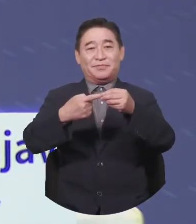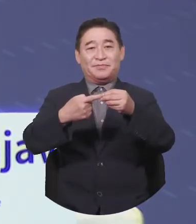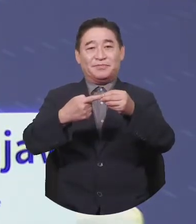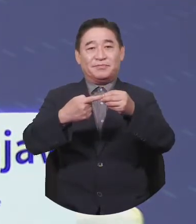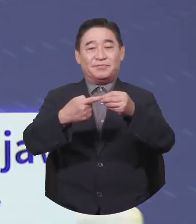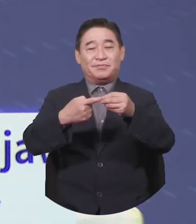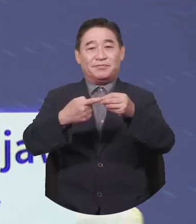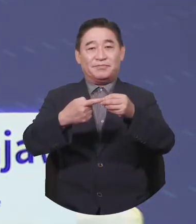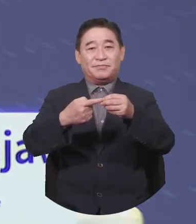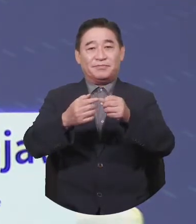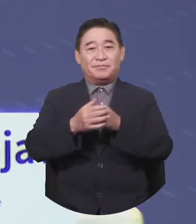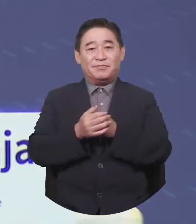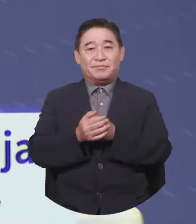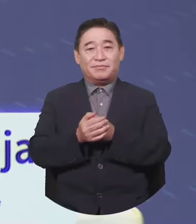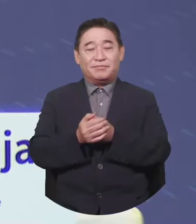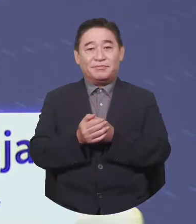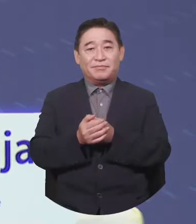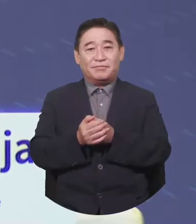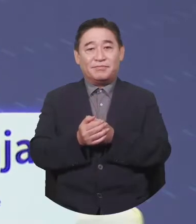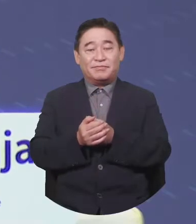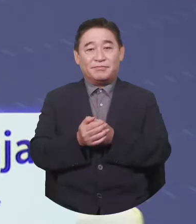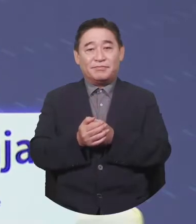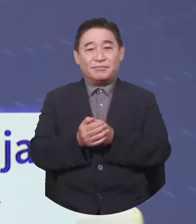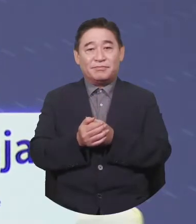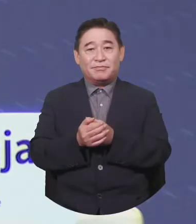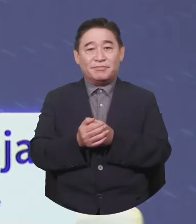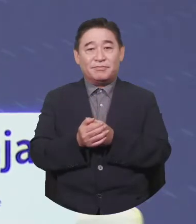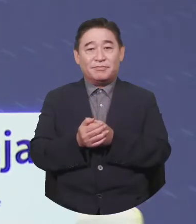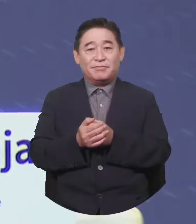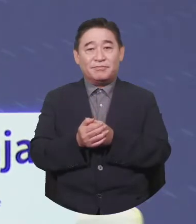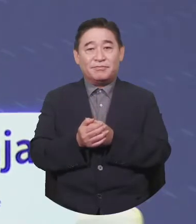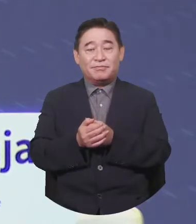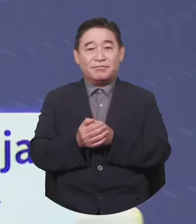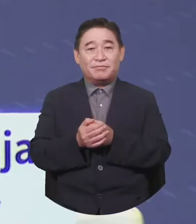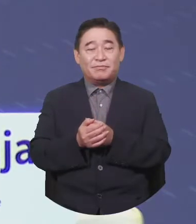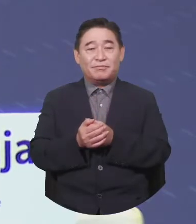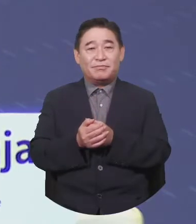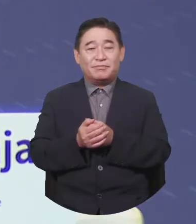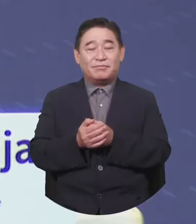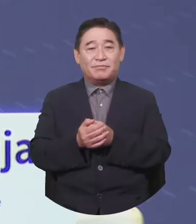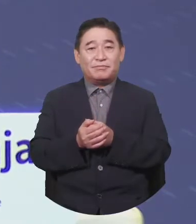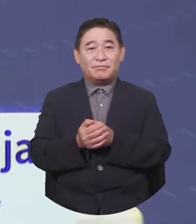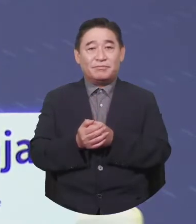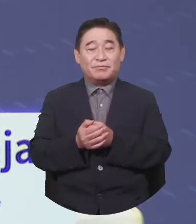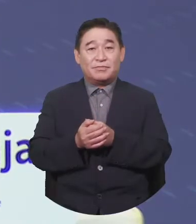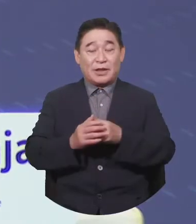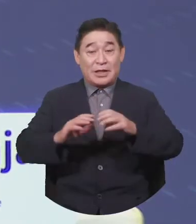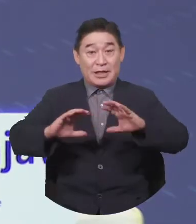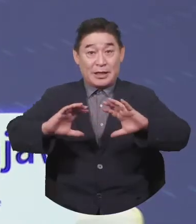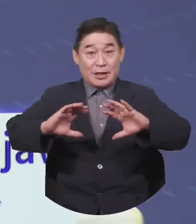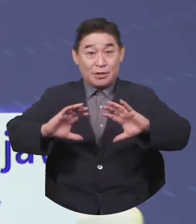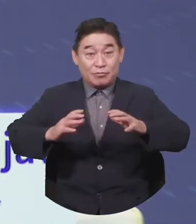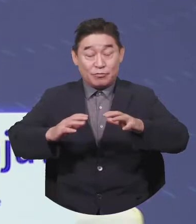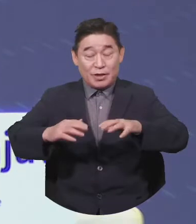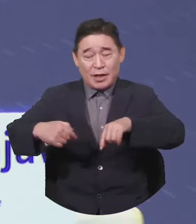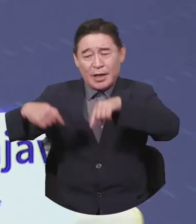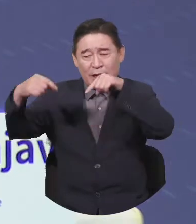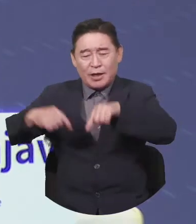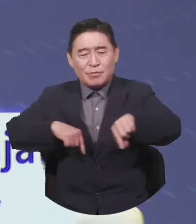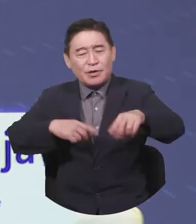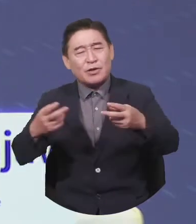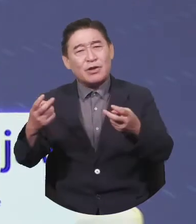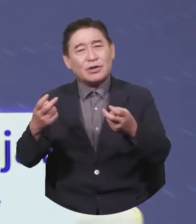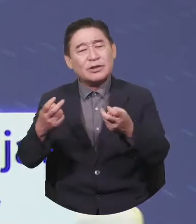we need to work on the national development cooperation policies and anchor these policies with